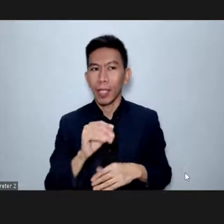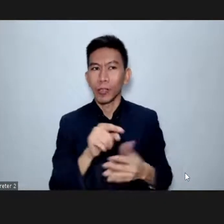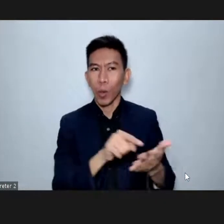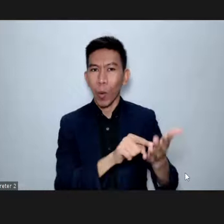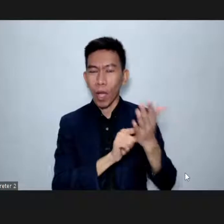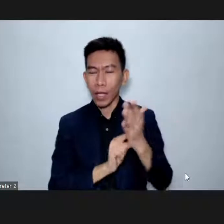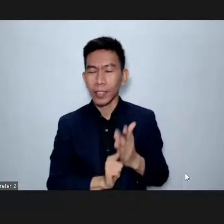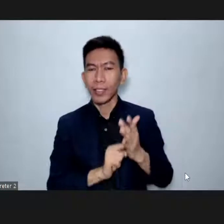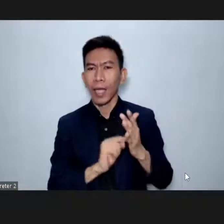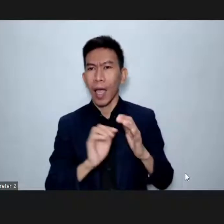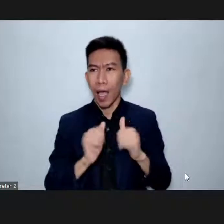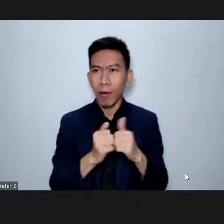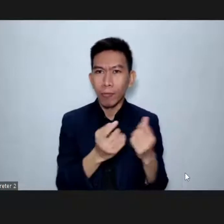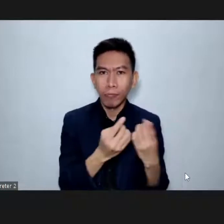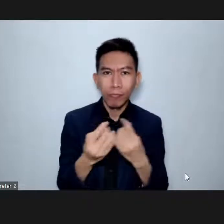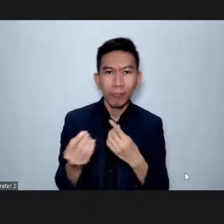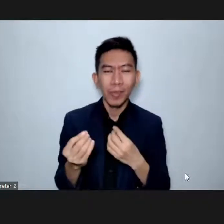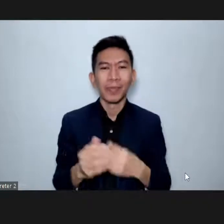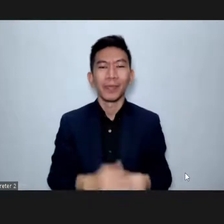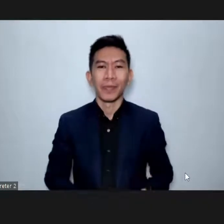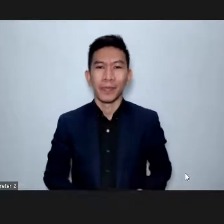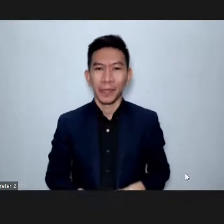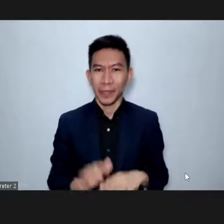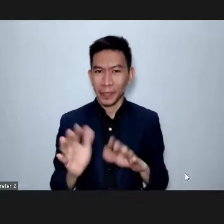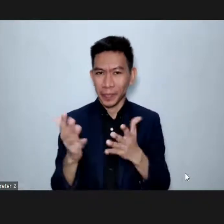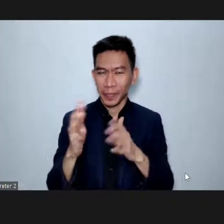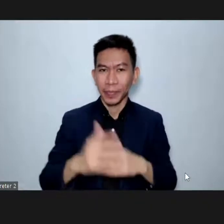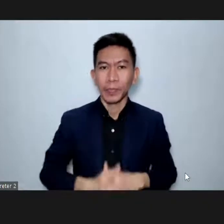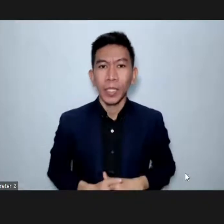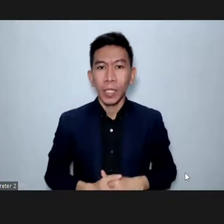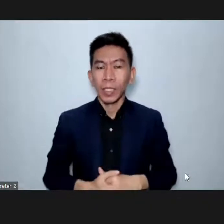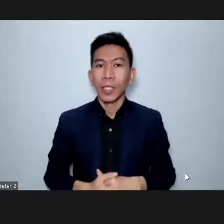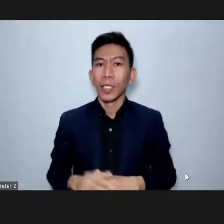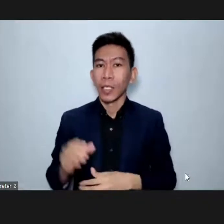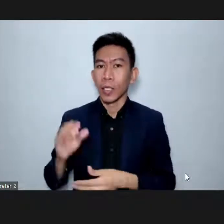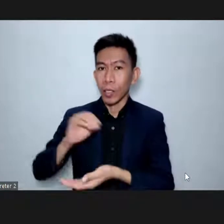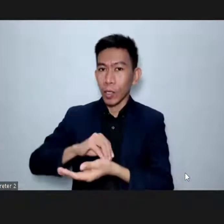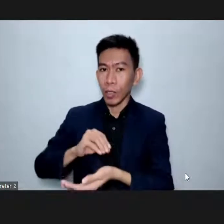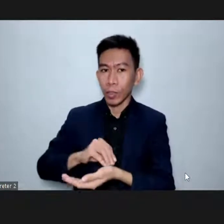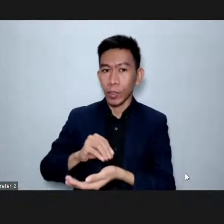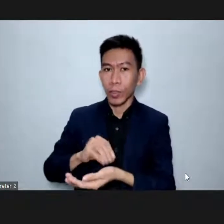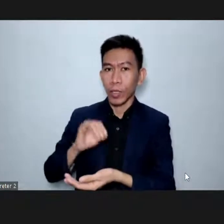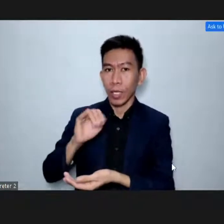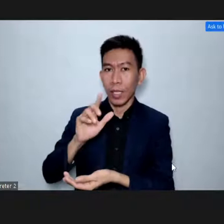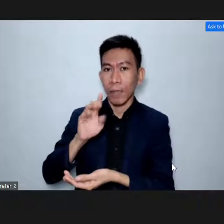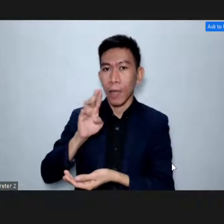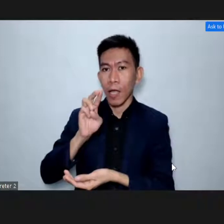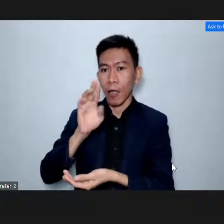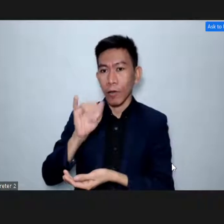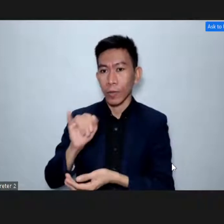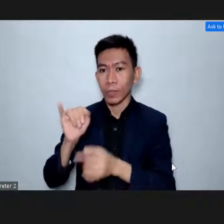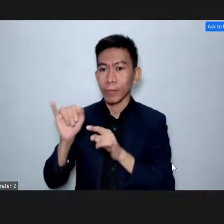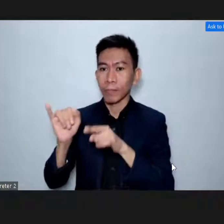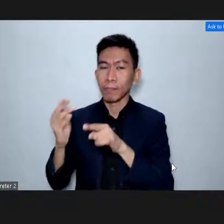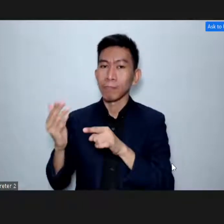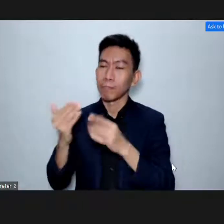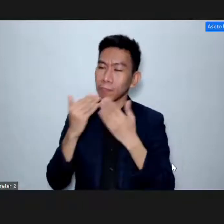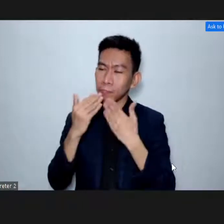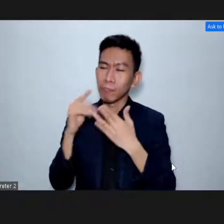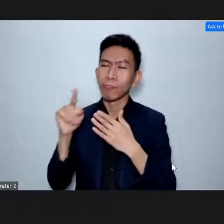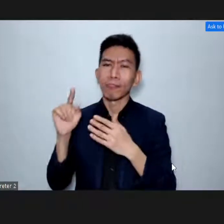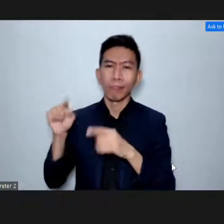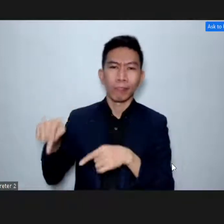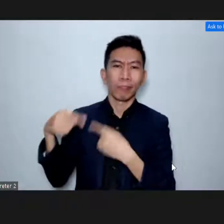and mabuhay." So Dr. Ilbawi responded, "Thank you, dear Carmen. You have been such an inspiring advocate and